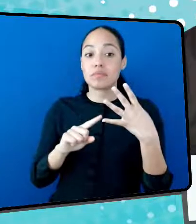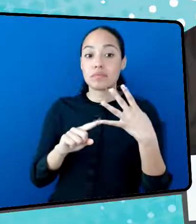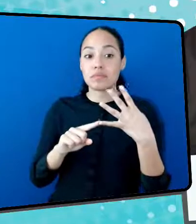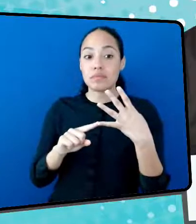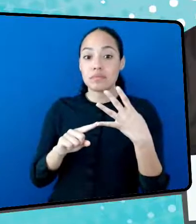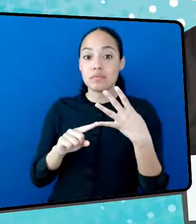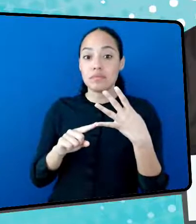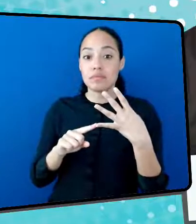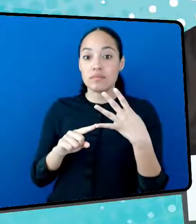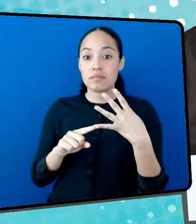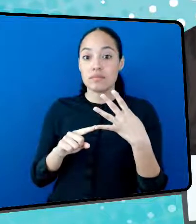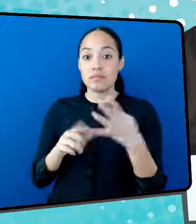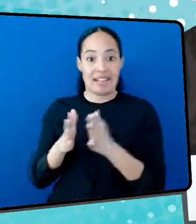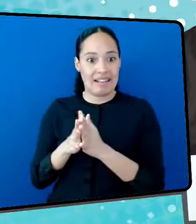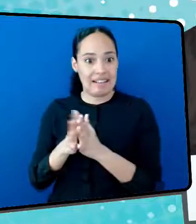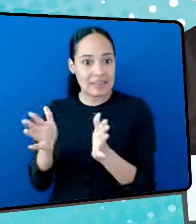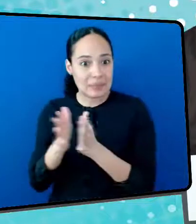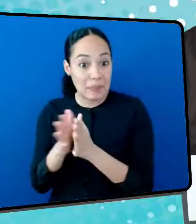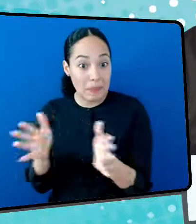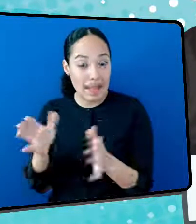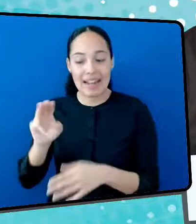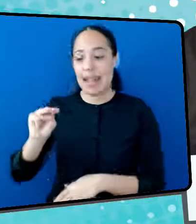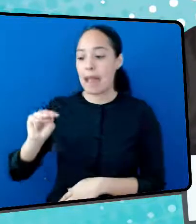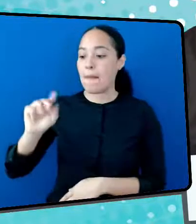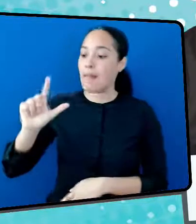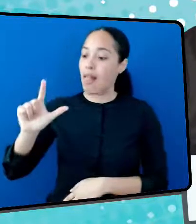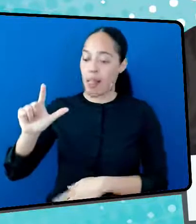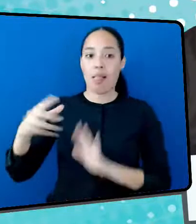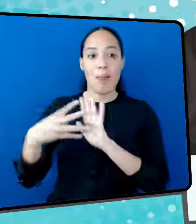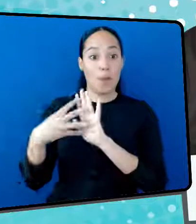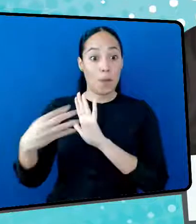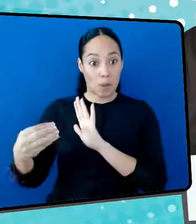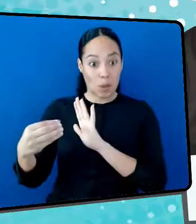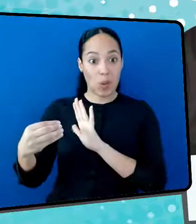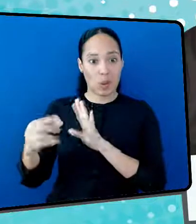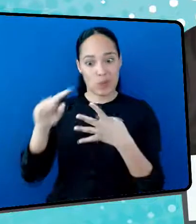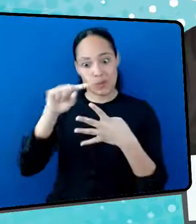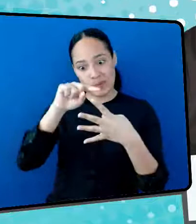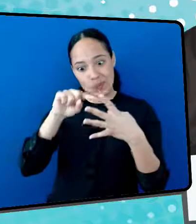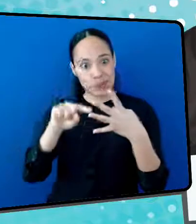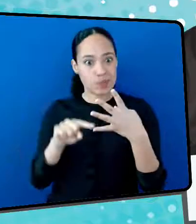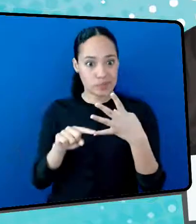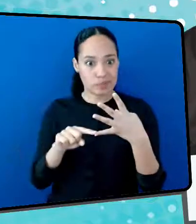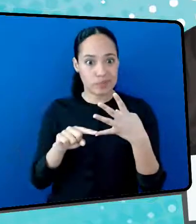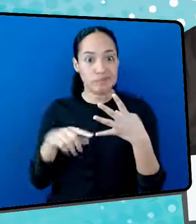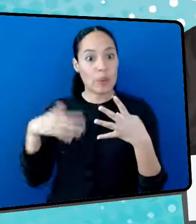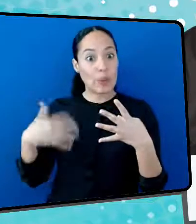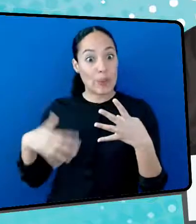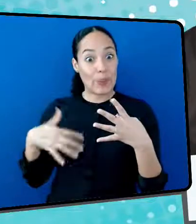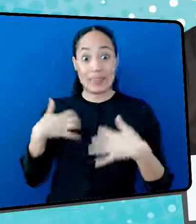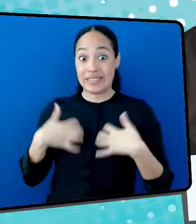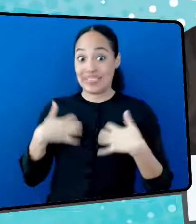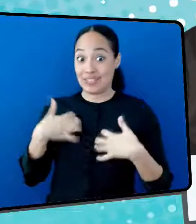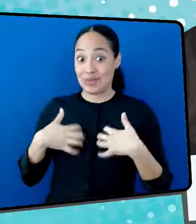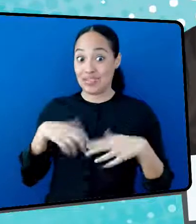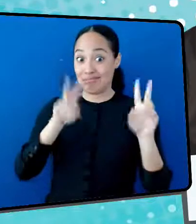explain ML models with Azure Machine Learning. So 4 quite interesting topics. I highly recommend getting involved.